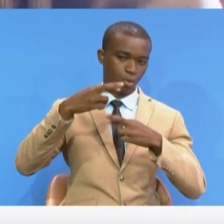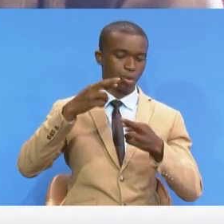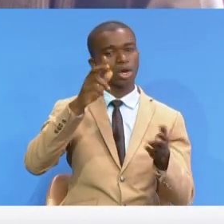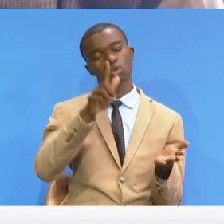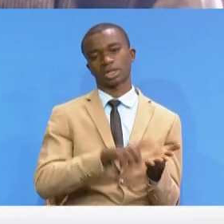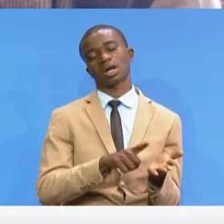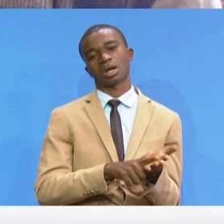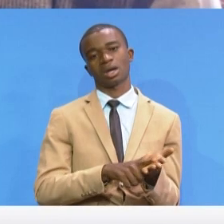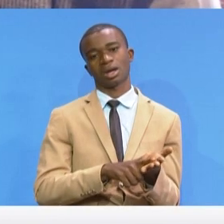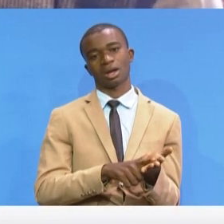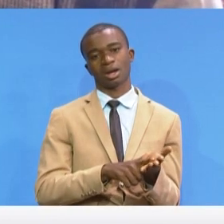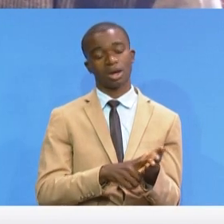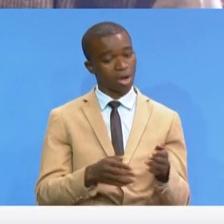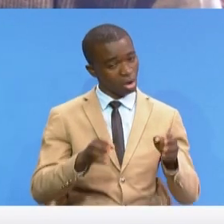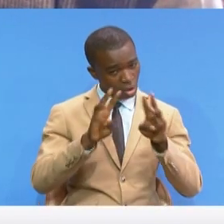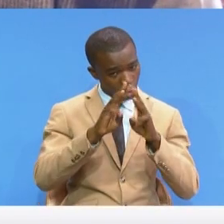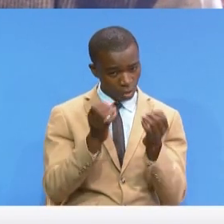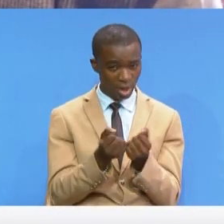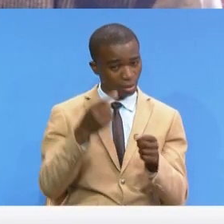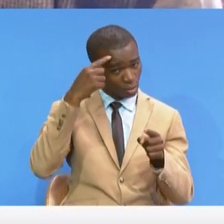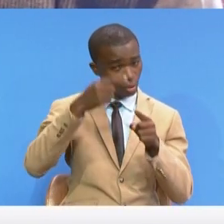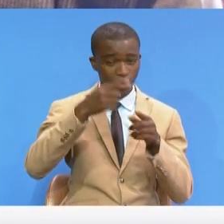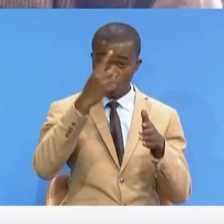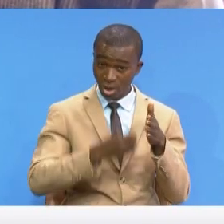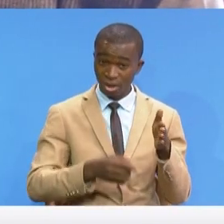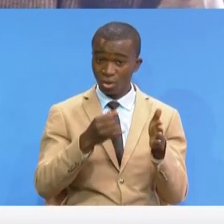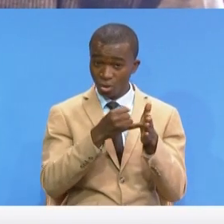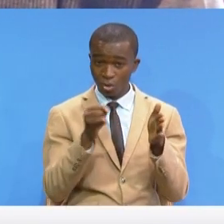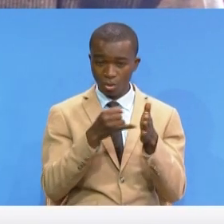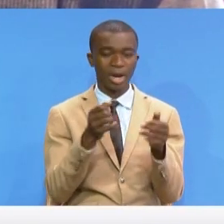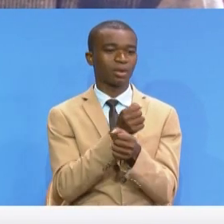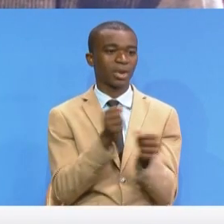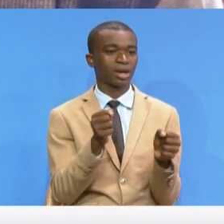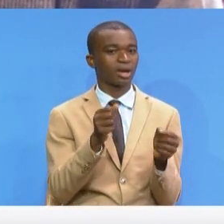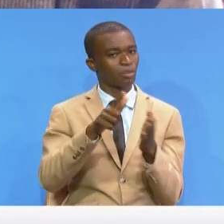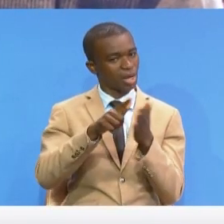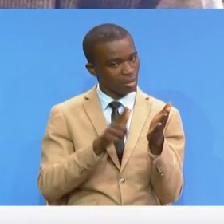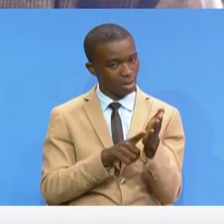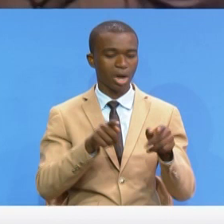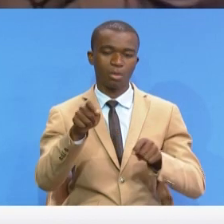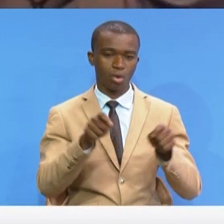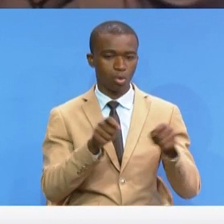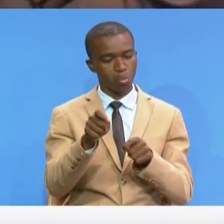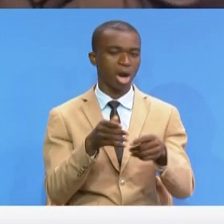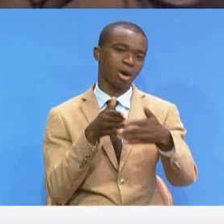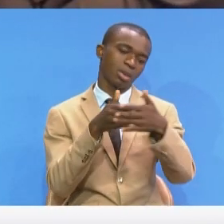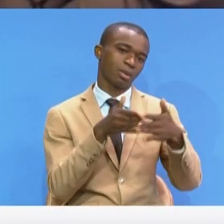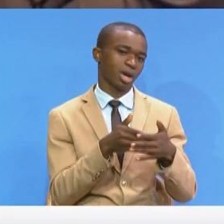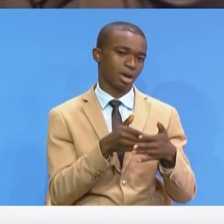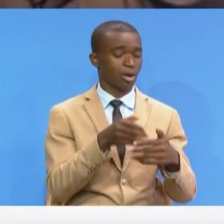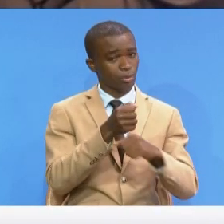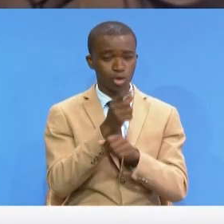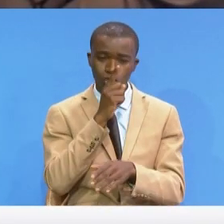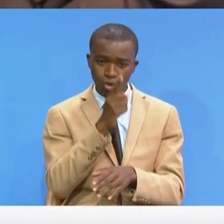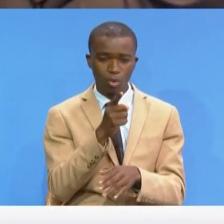Lusaka. The workshop was aimed to identify and address legal and regulatory barriers hindering the